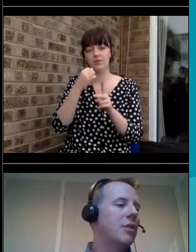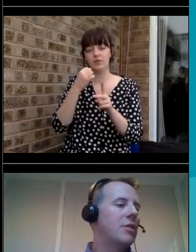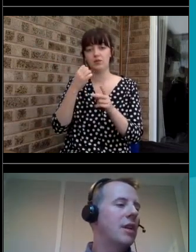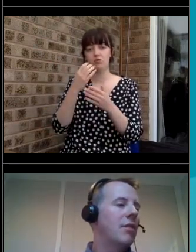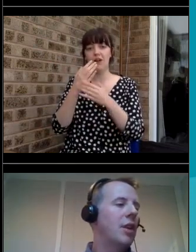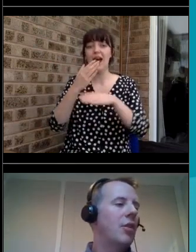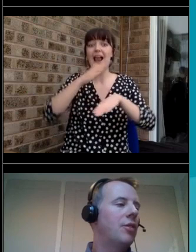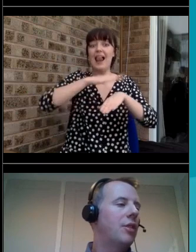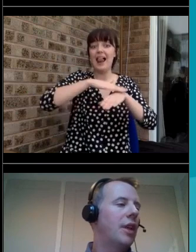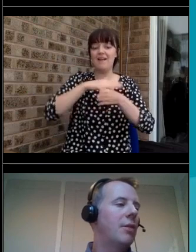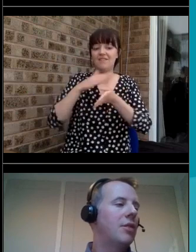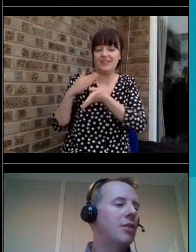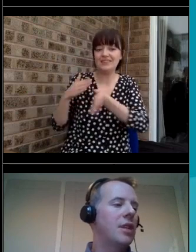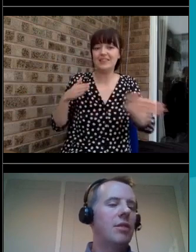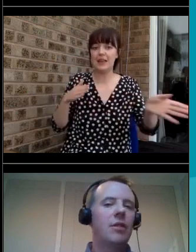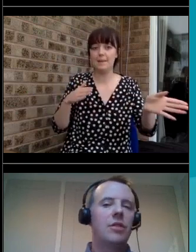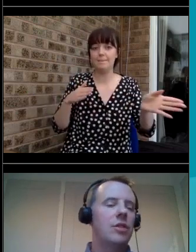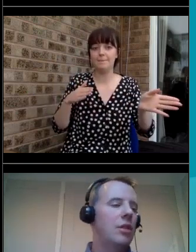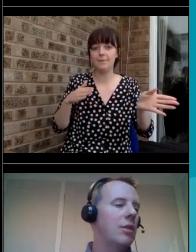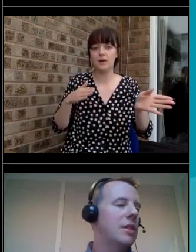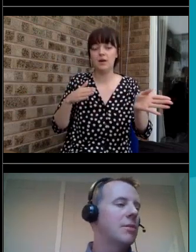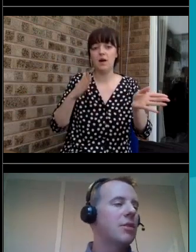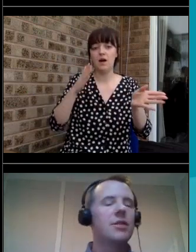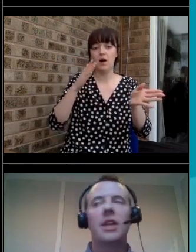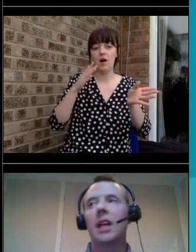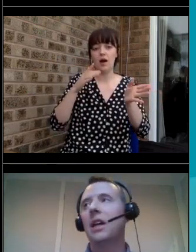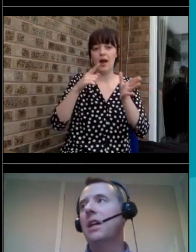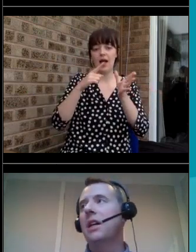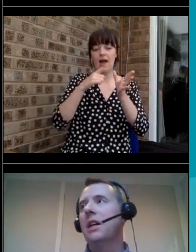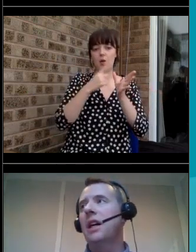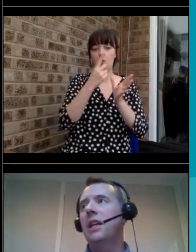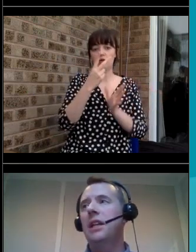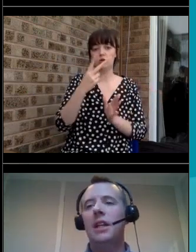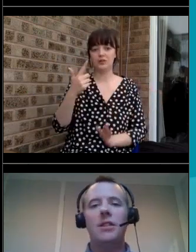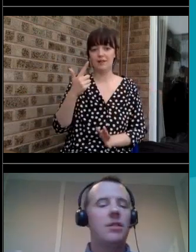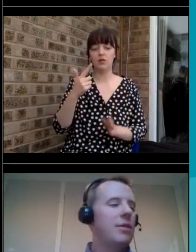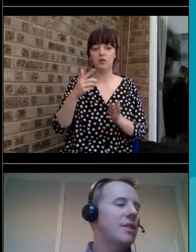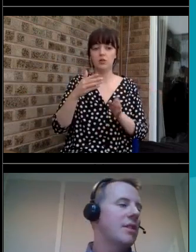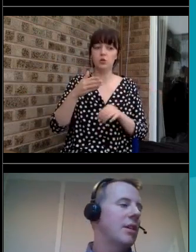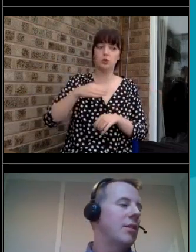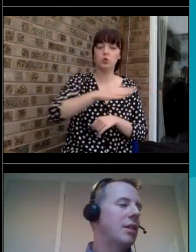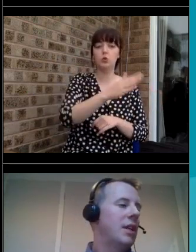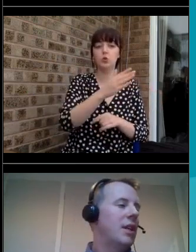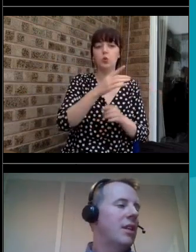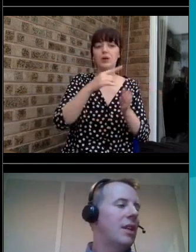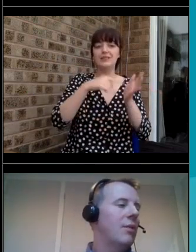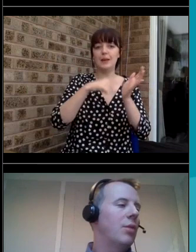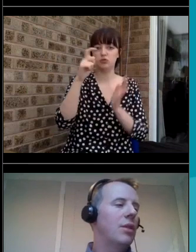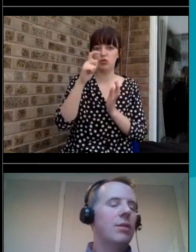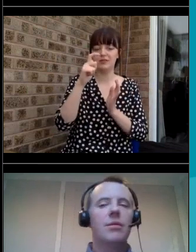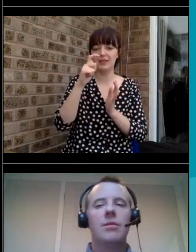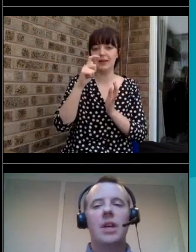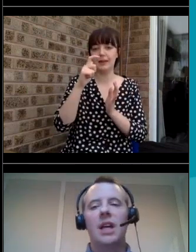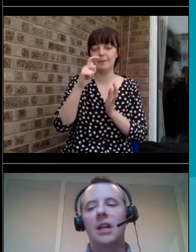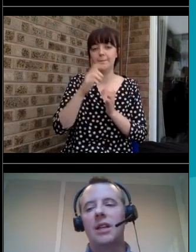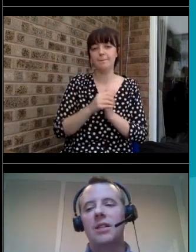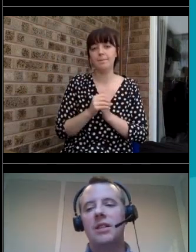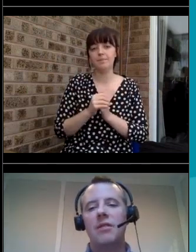from the A127 and onto the A127 to Lower Thames Crossing. And in doing so, that